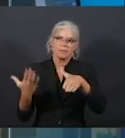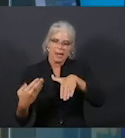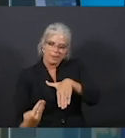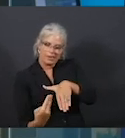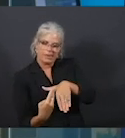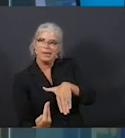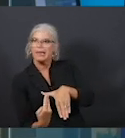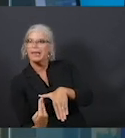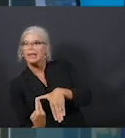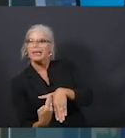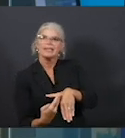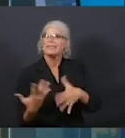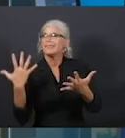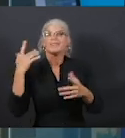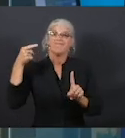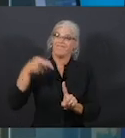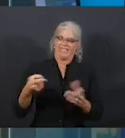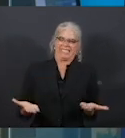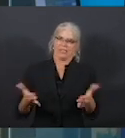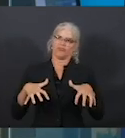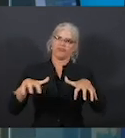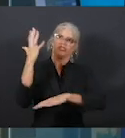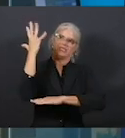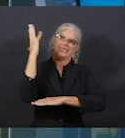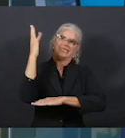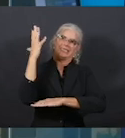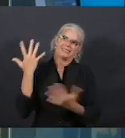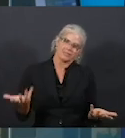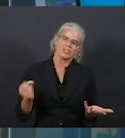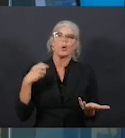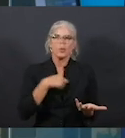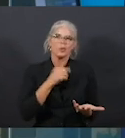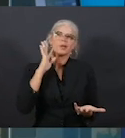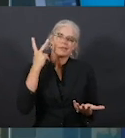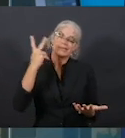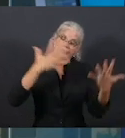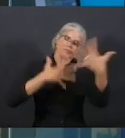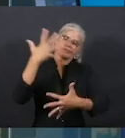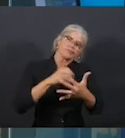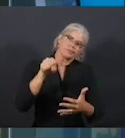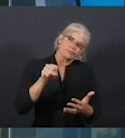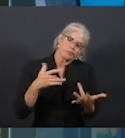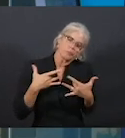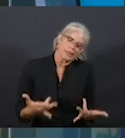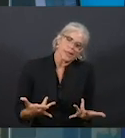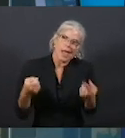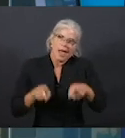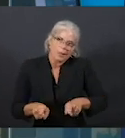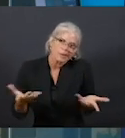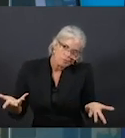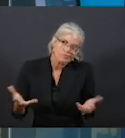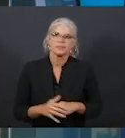the amount of trees that you have, and we're going to see some trees knocked down. I mean, that is going to happen. So that's